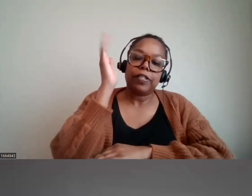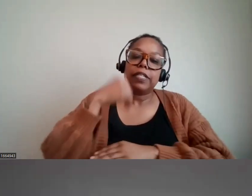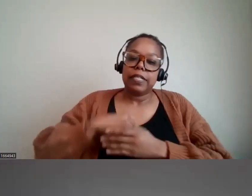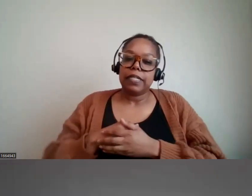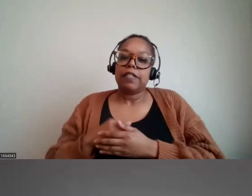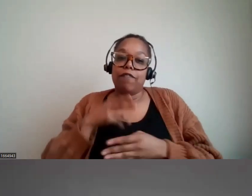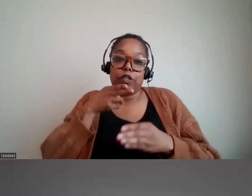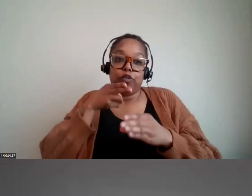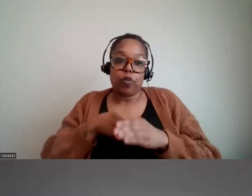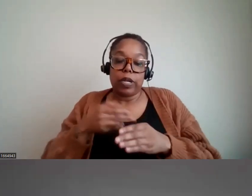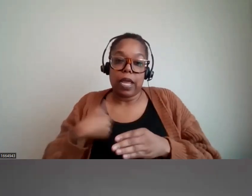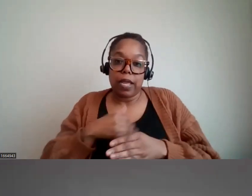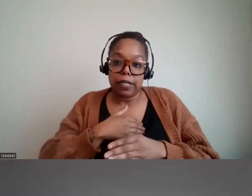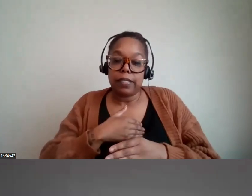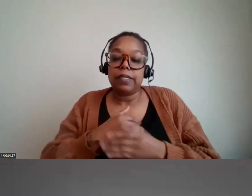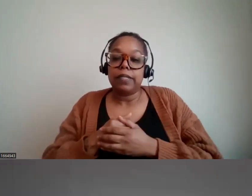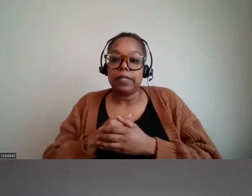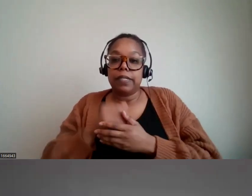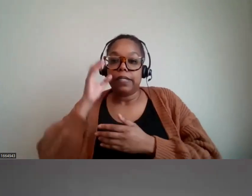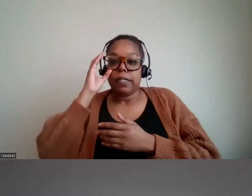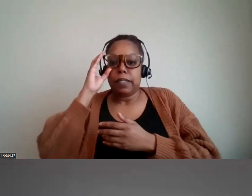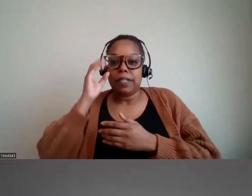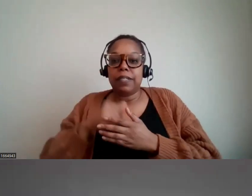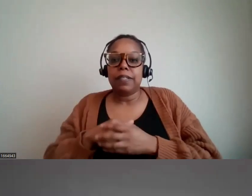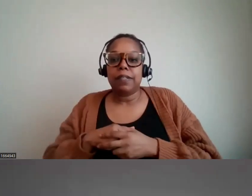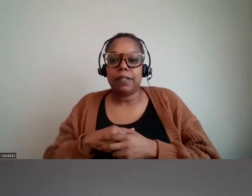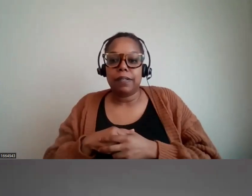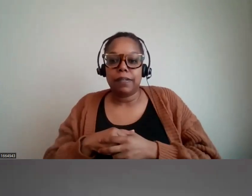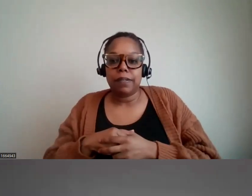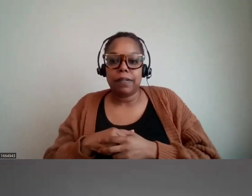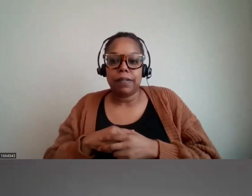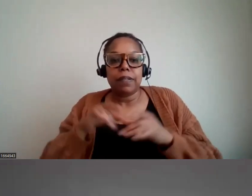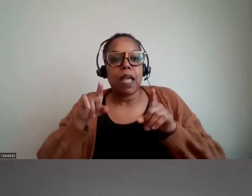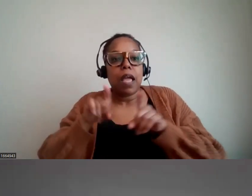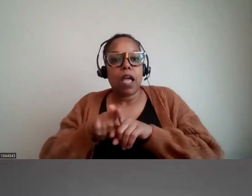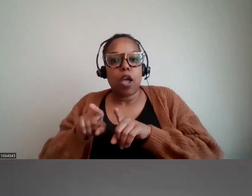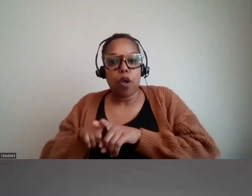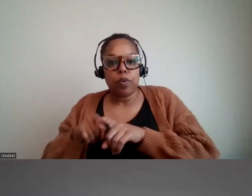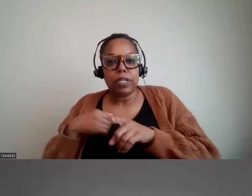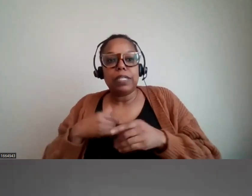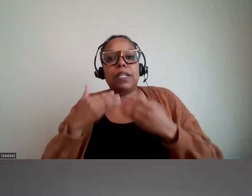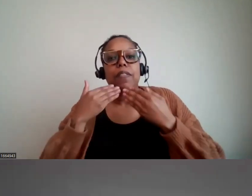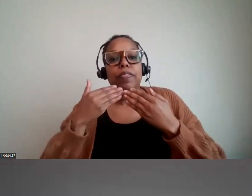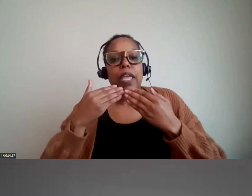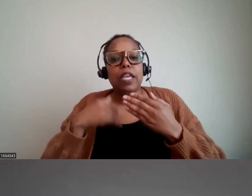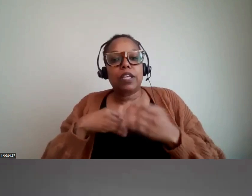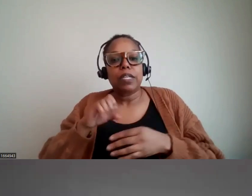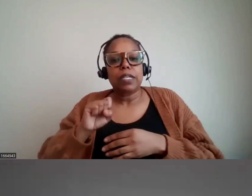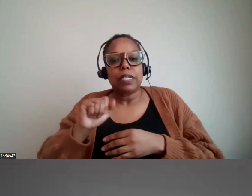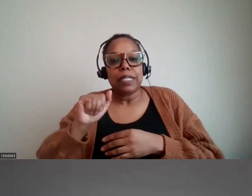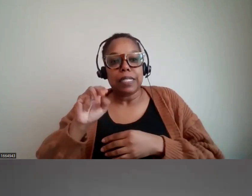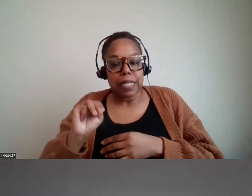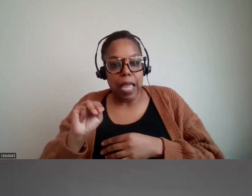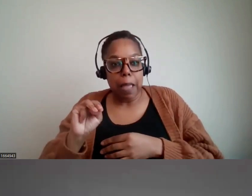for joining us today. Thank you so much for your presentation. And I'd also like to thank SAMHSA for allowing us to share this information